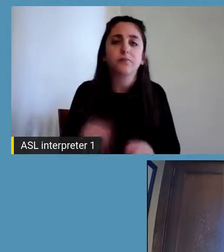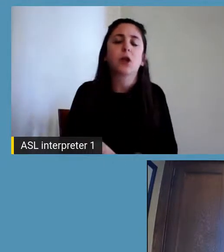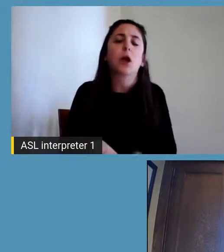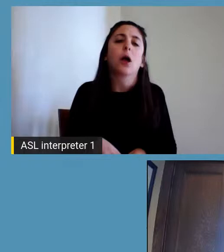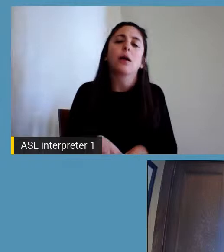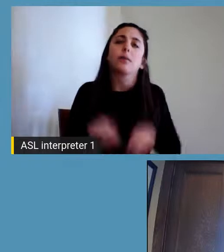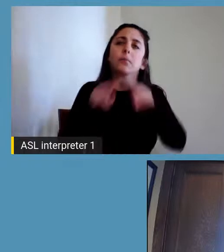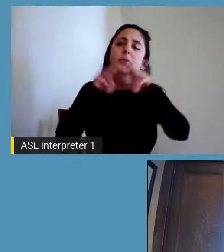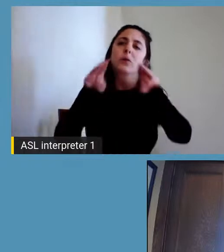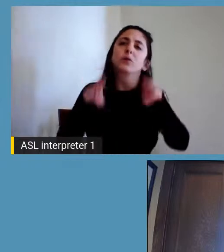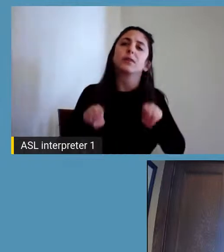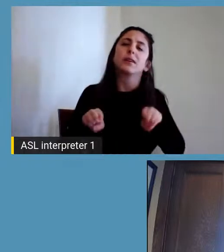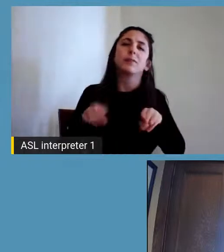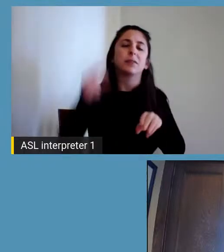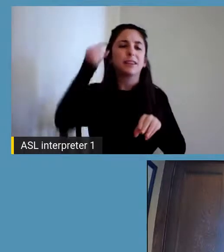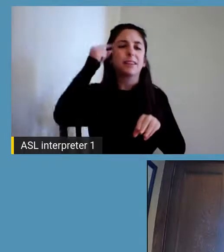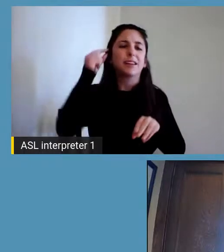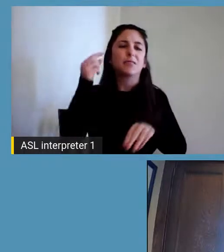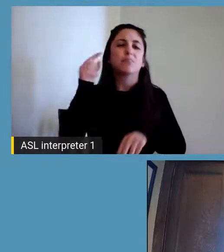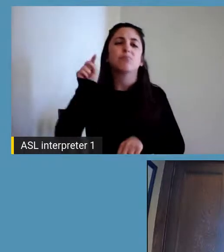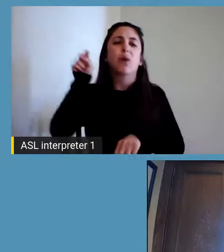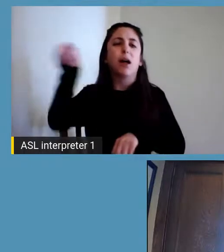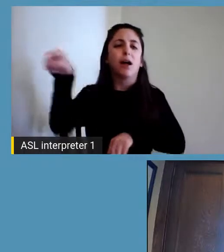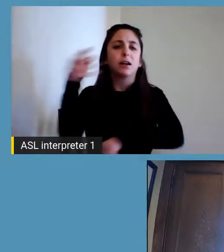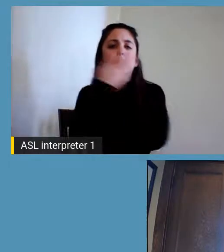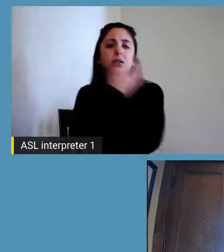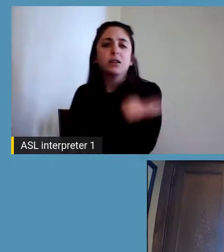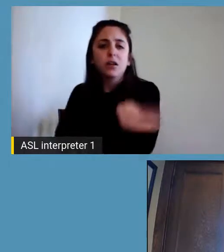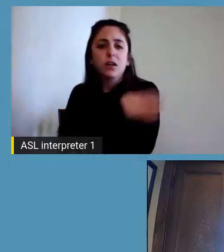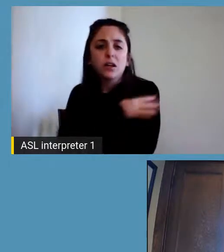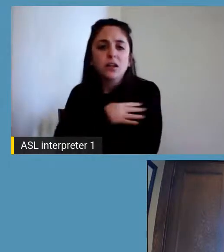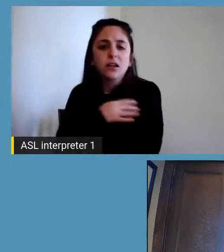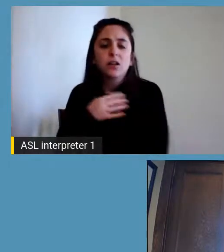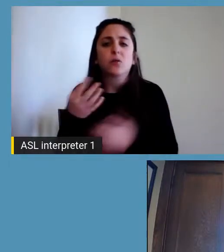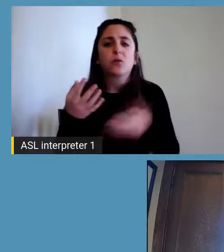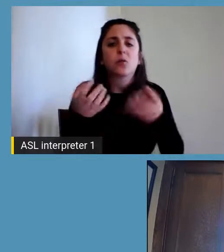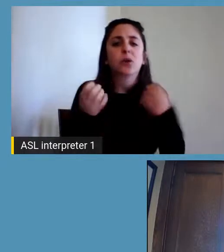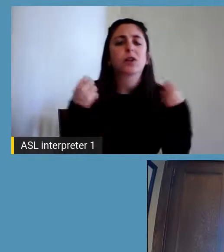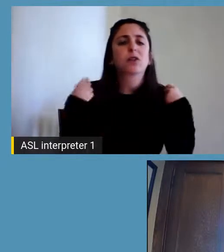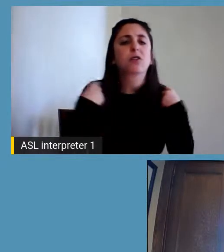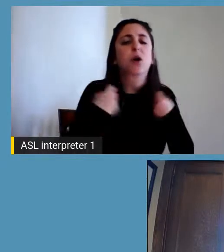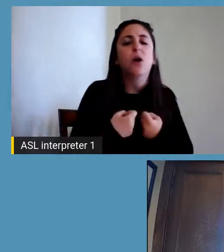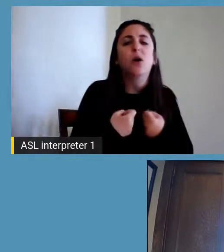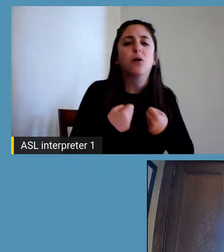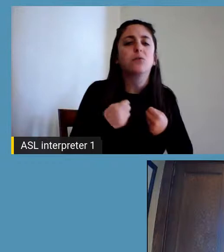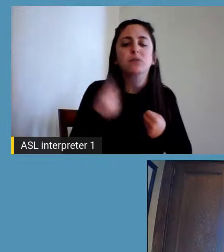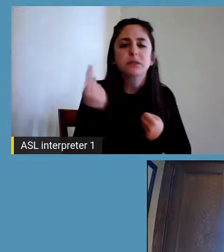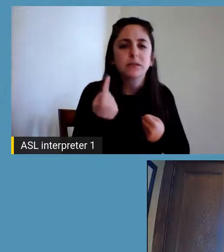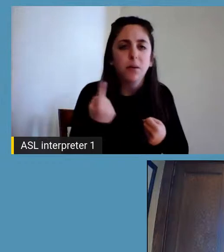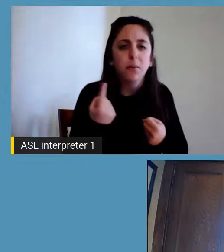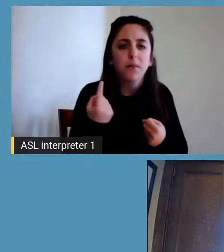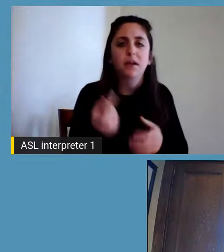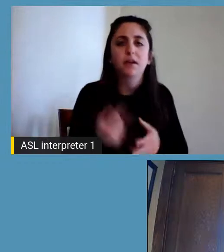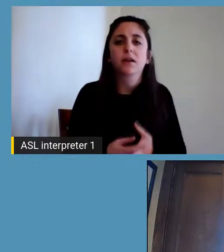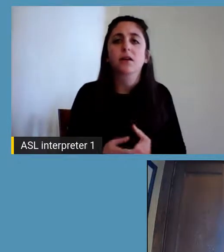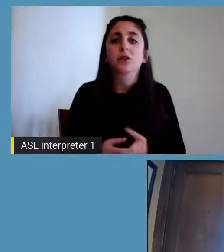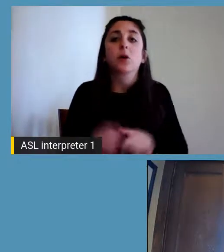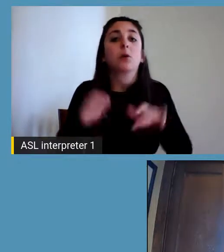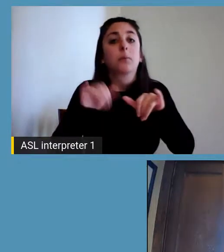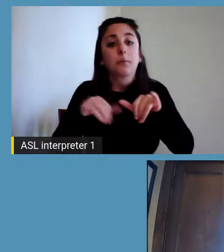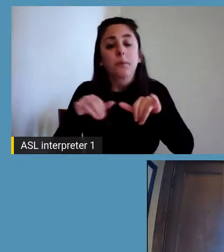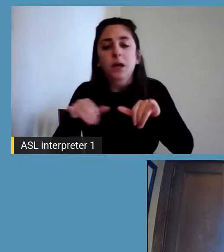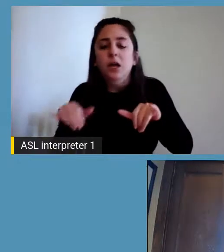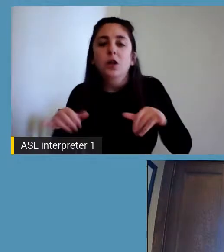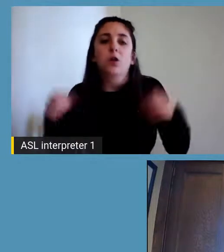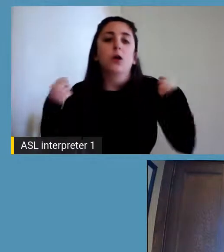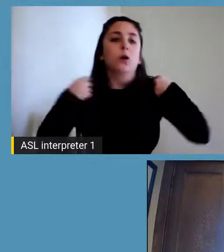in Scotland. They wanted some sort of tomato coat or anyways, I had the whole pattern and coat done